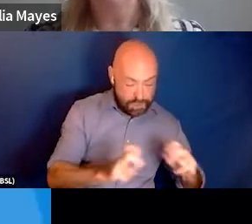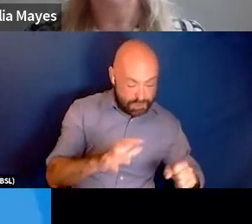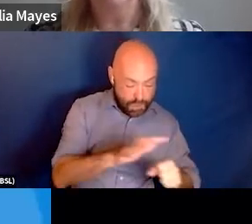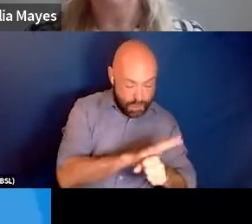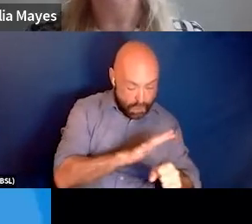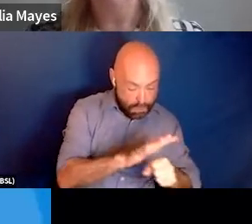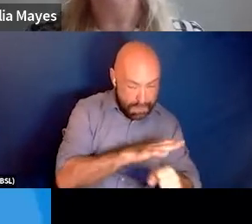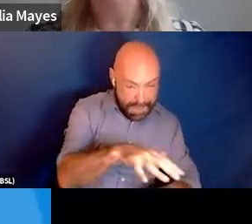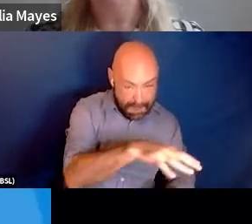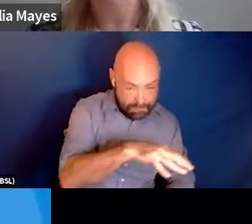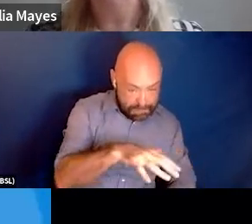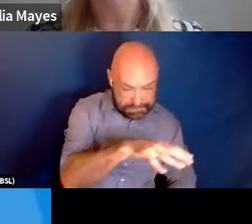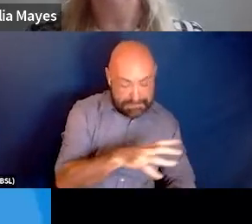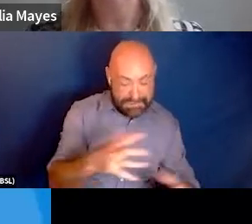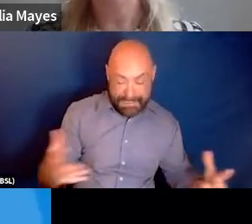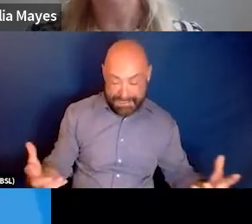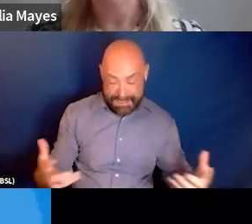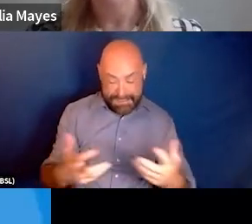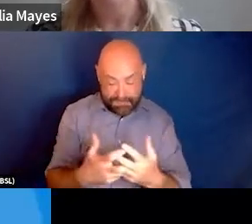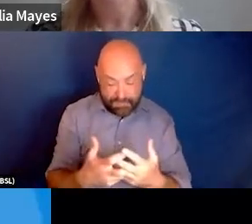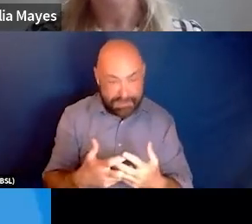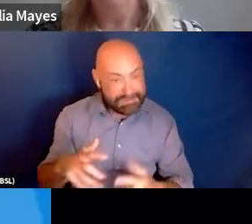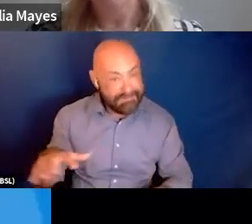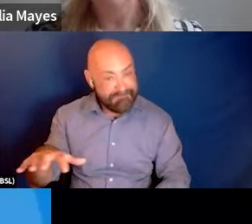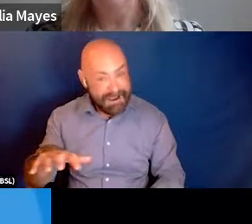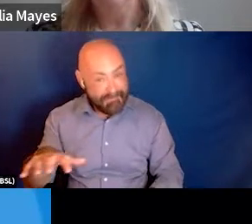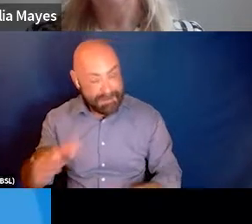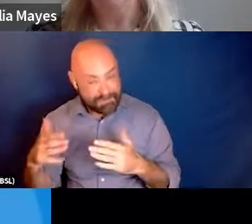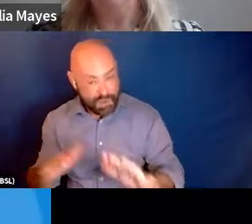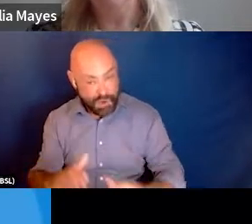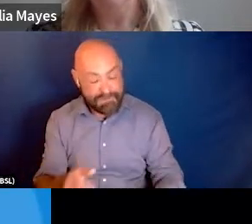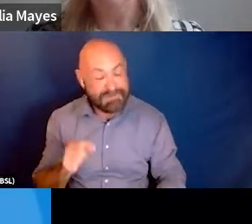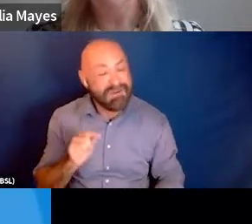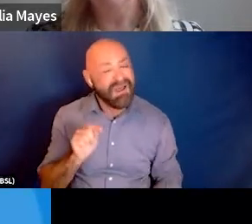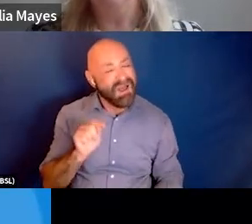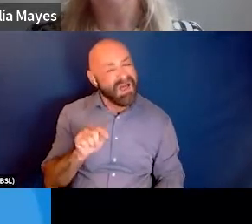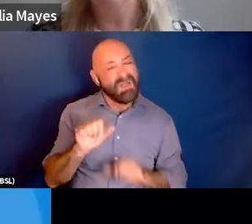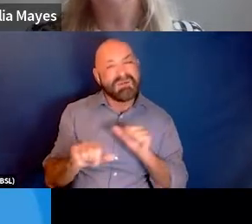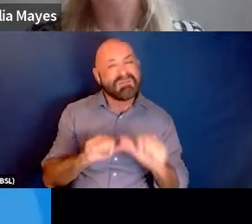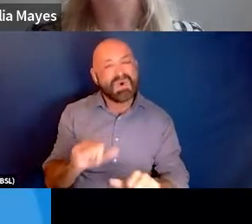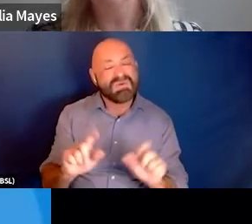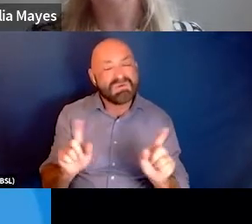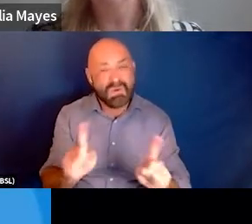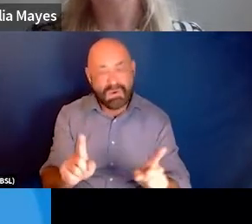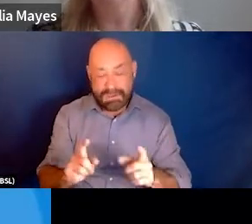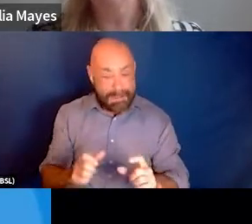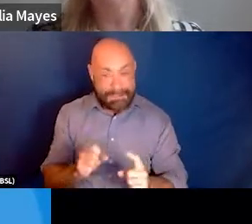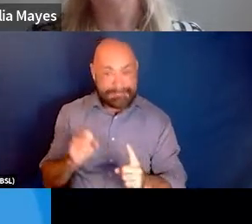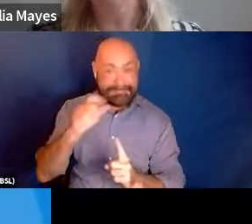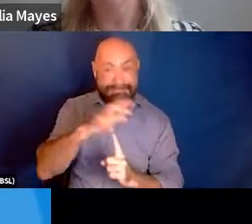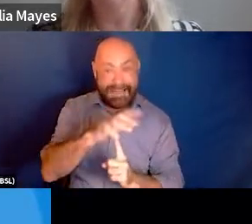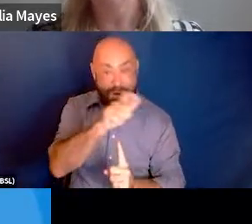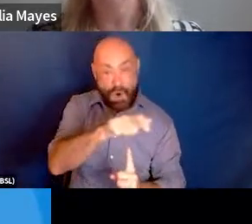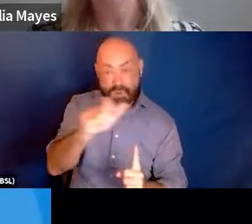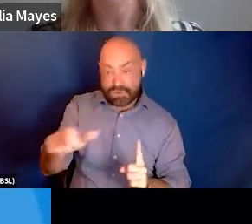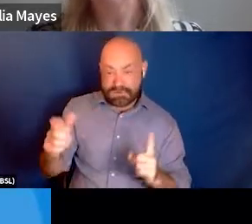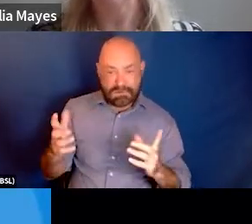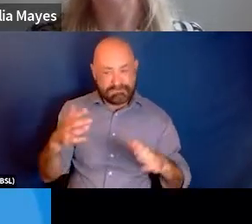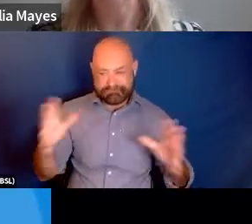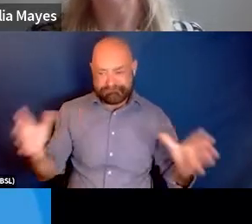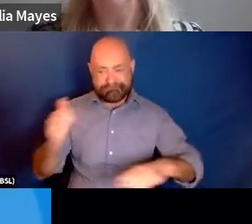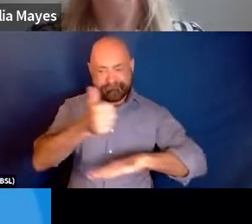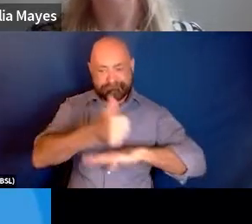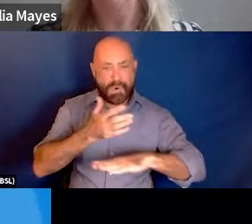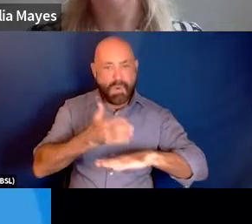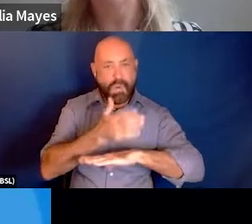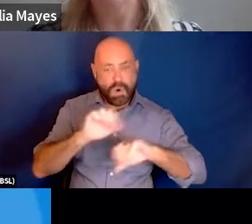family hubs and integrating family services, this process involves bringing together stakeholders through a series of workshops to build